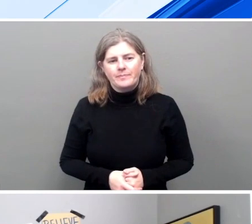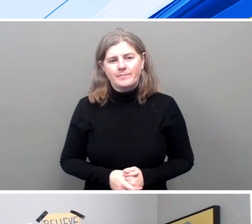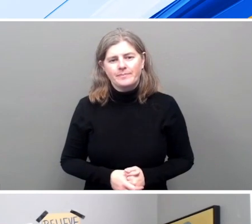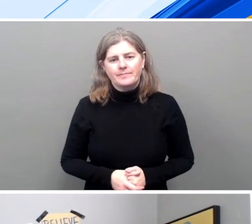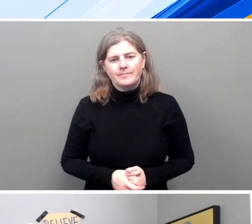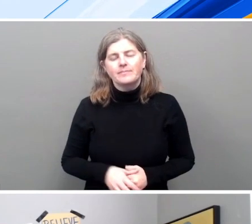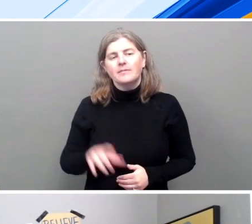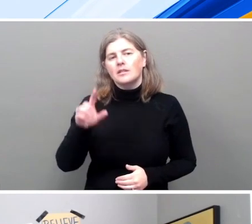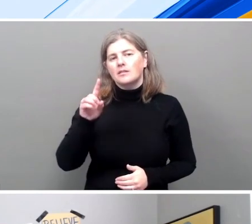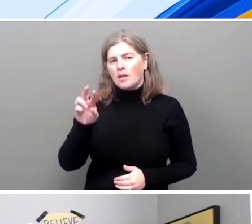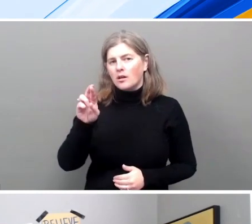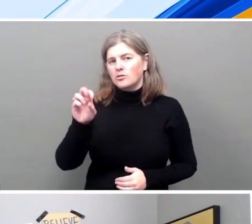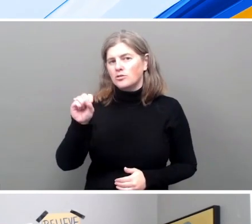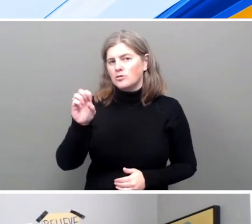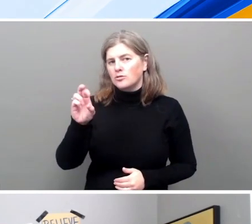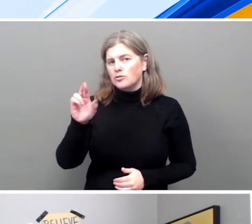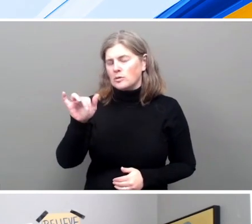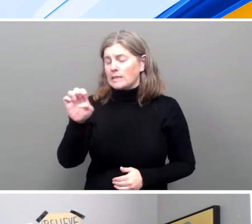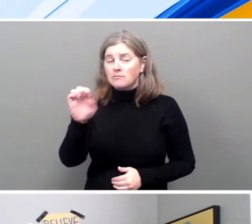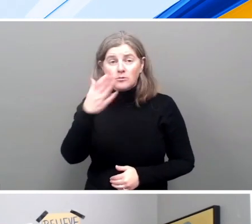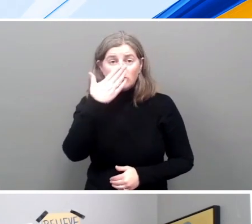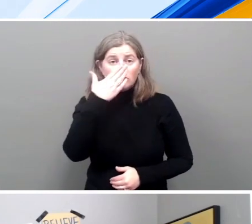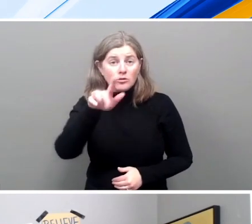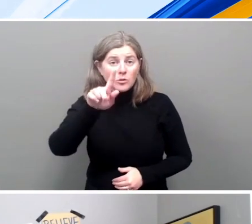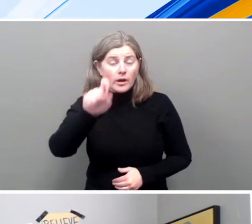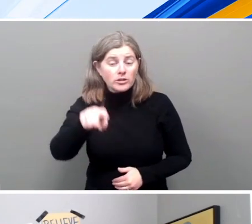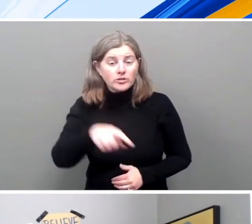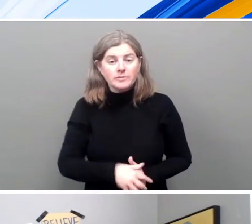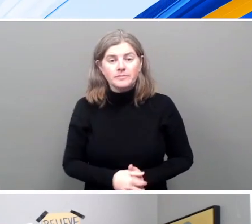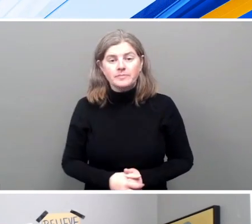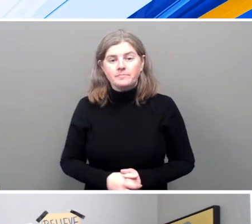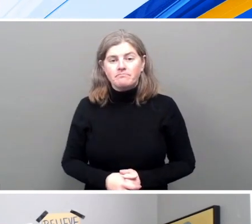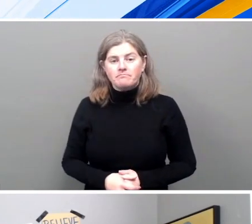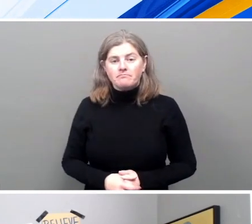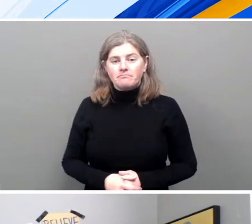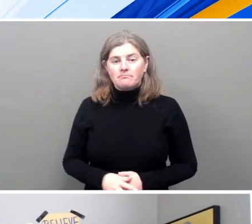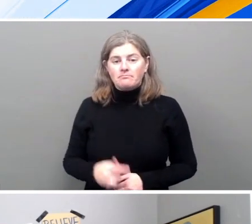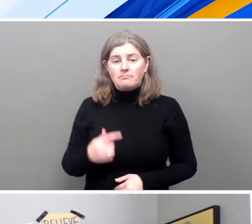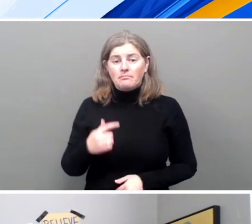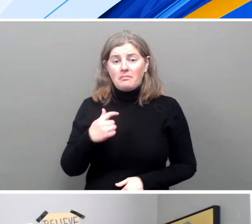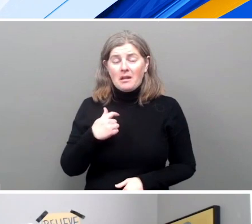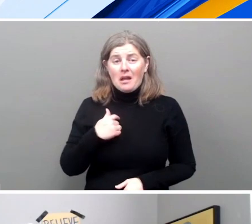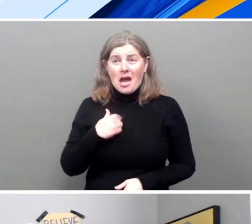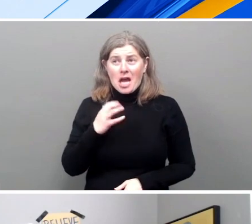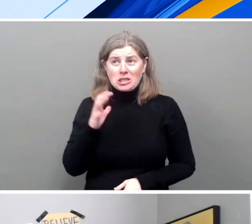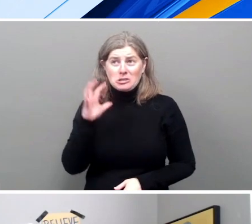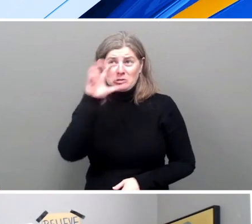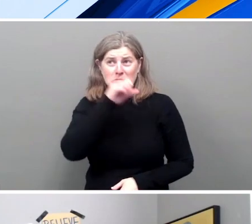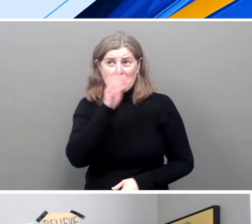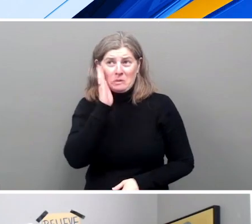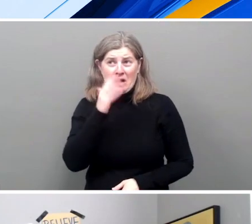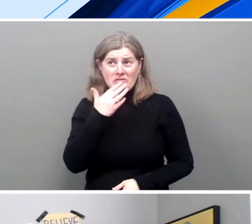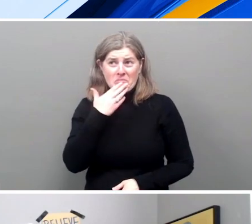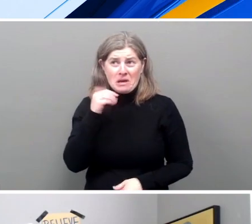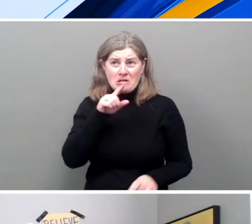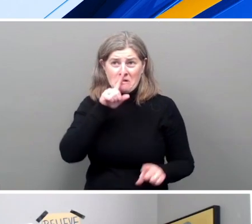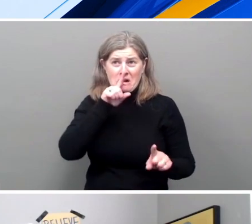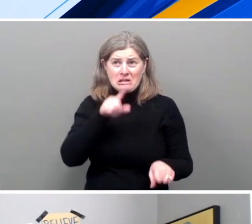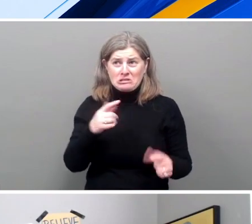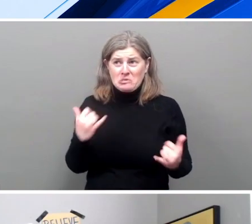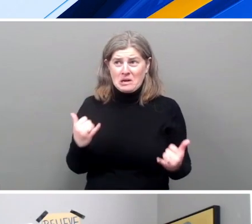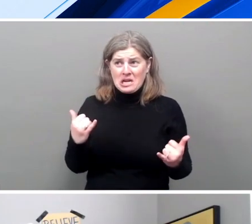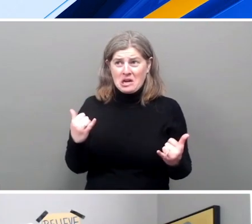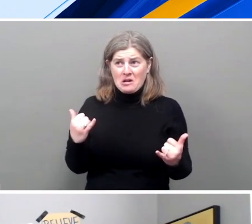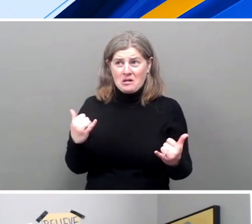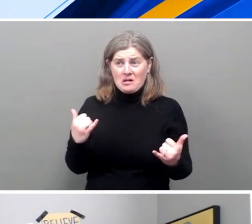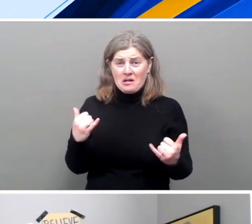Yeah, that's a really good question. And I just assumed I would have a way better answer for this by now than I had